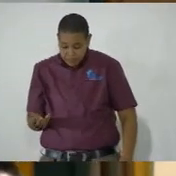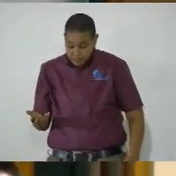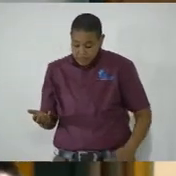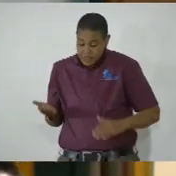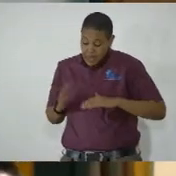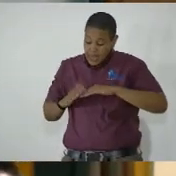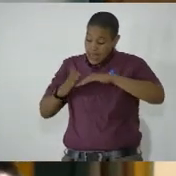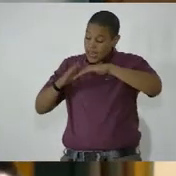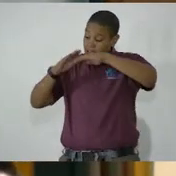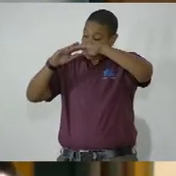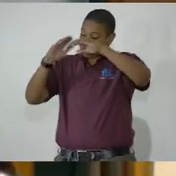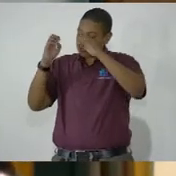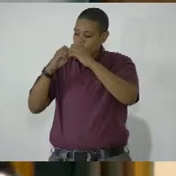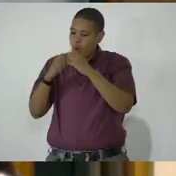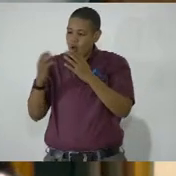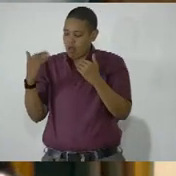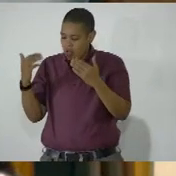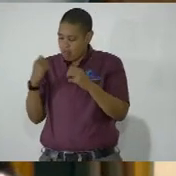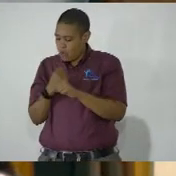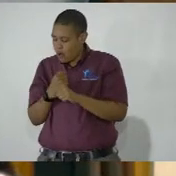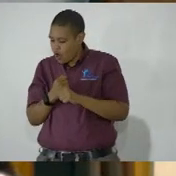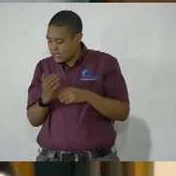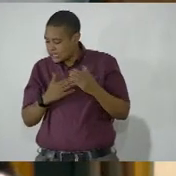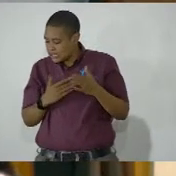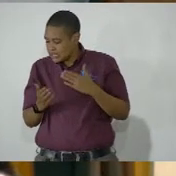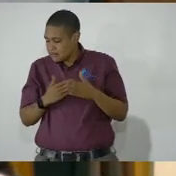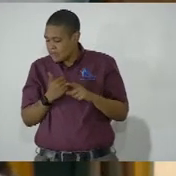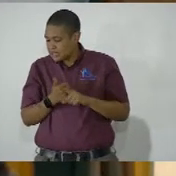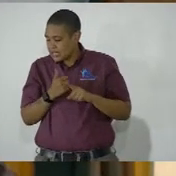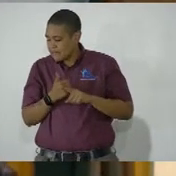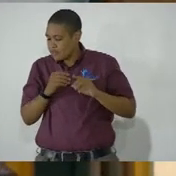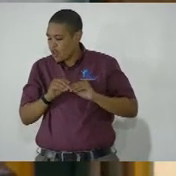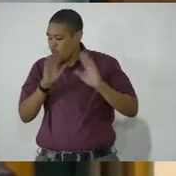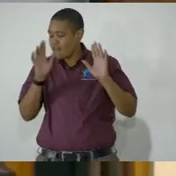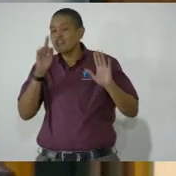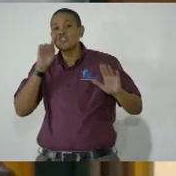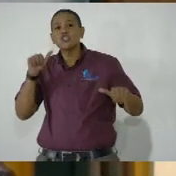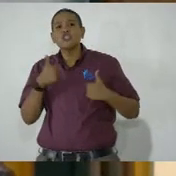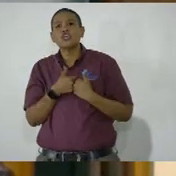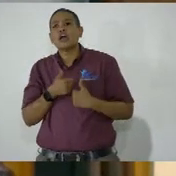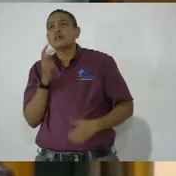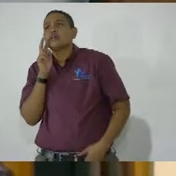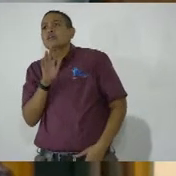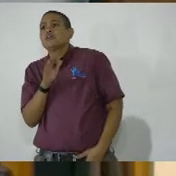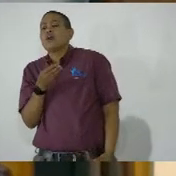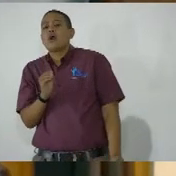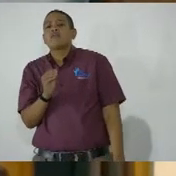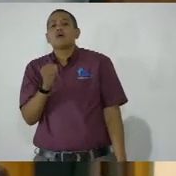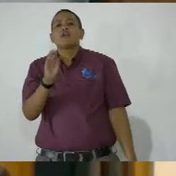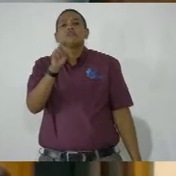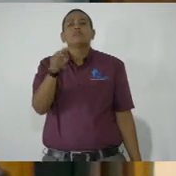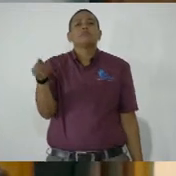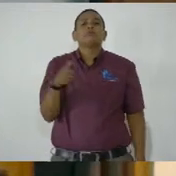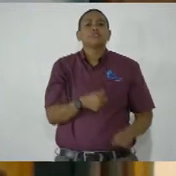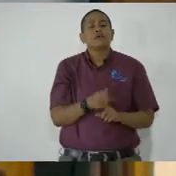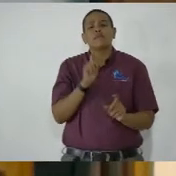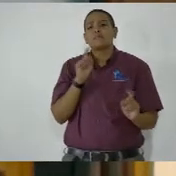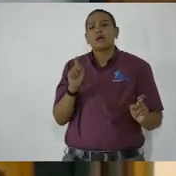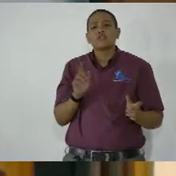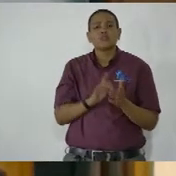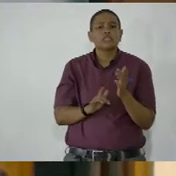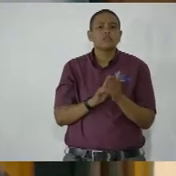increasing. Despite, Madam Speaker, the obvious challenge of this office, the Office of the DPP managed to dispose